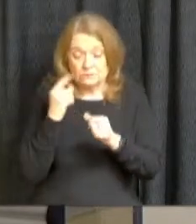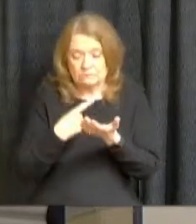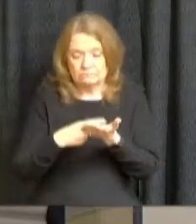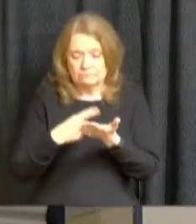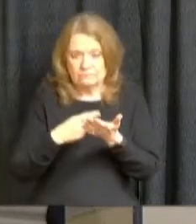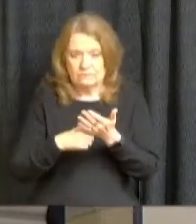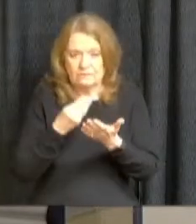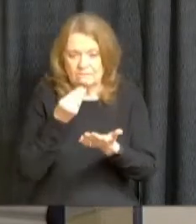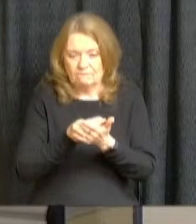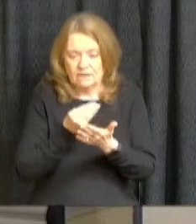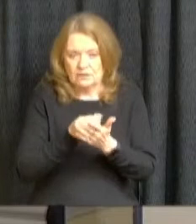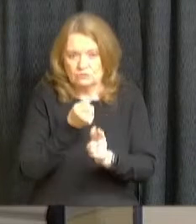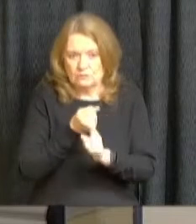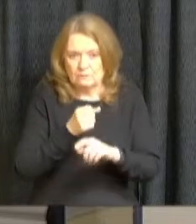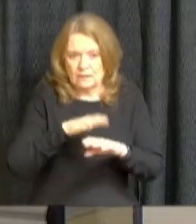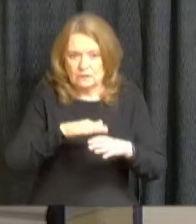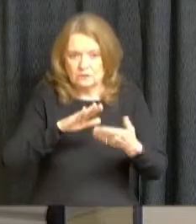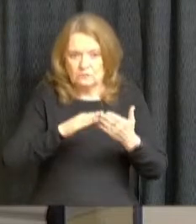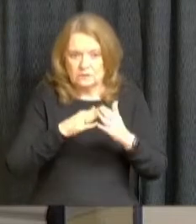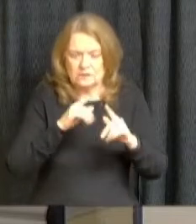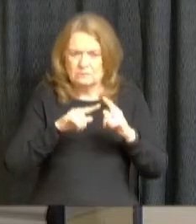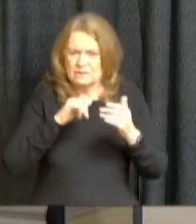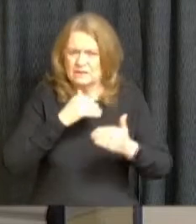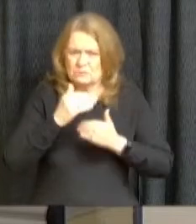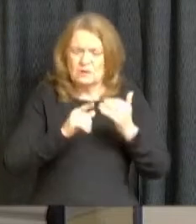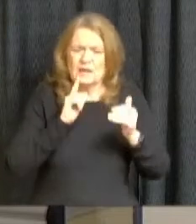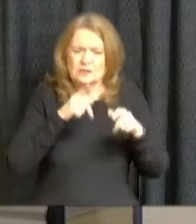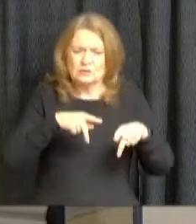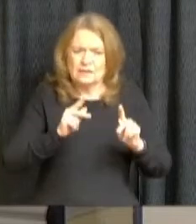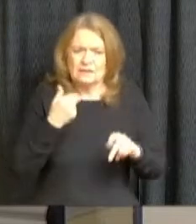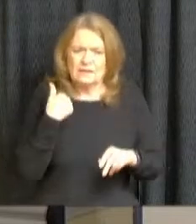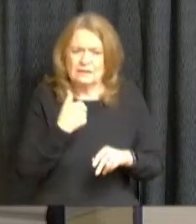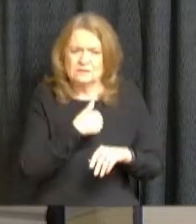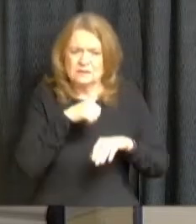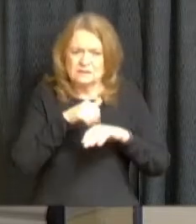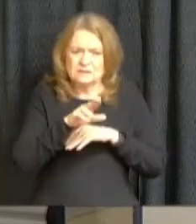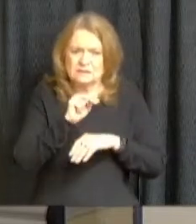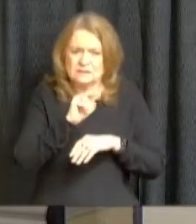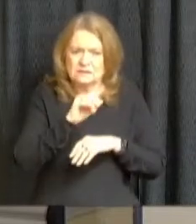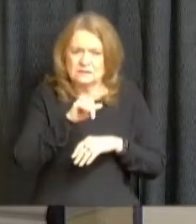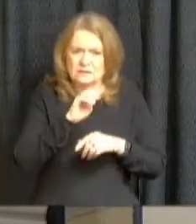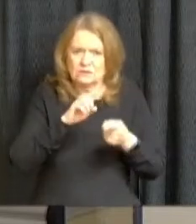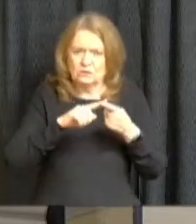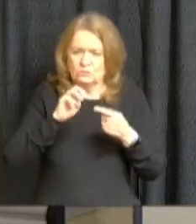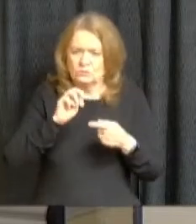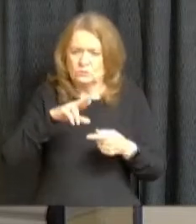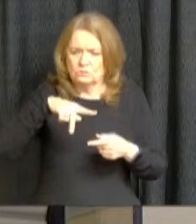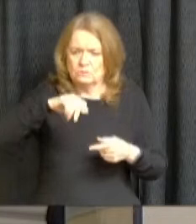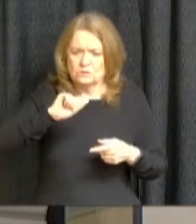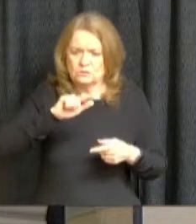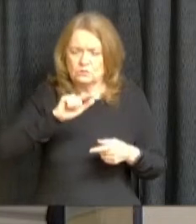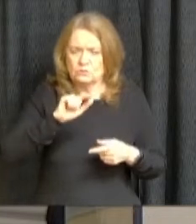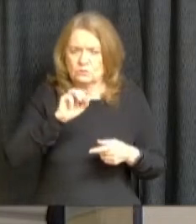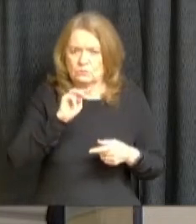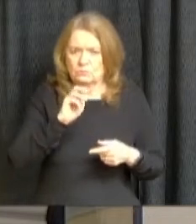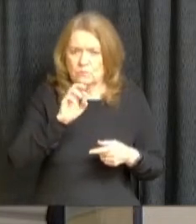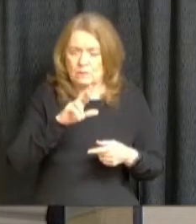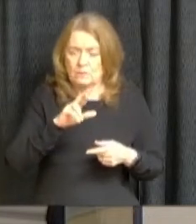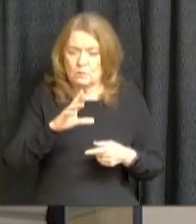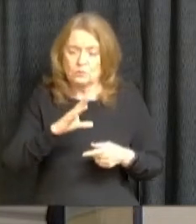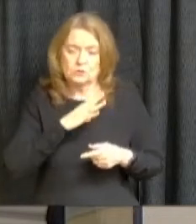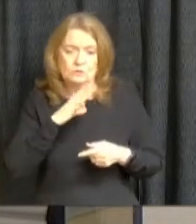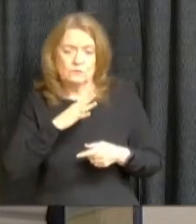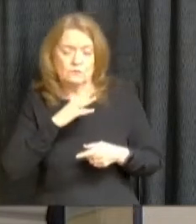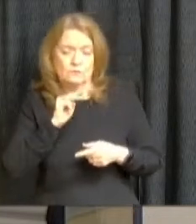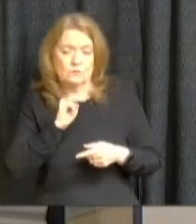impact of the city, but this process actually allows us to send a note to Mr. Palmer with, which is a formal motion